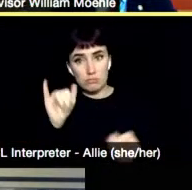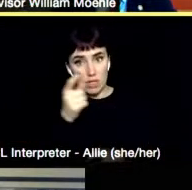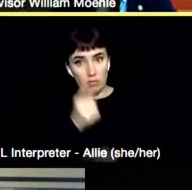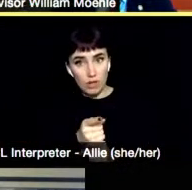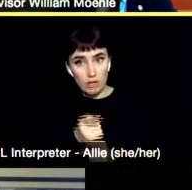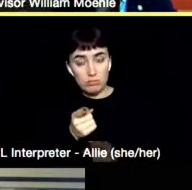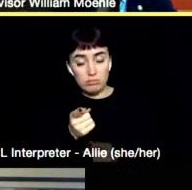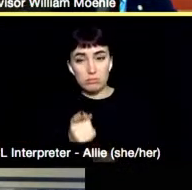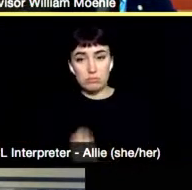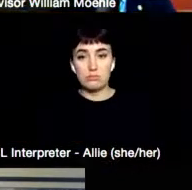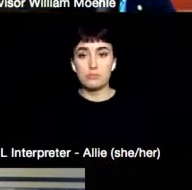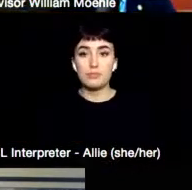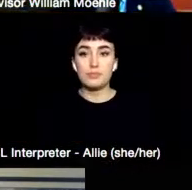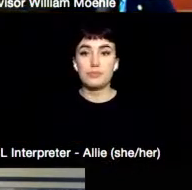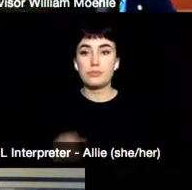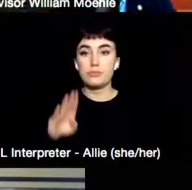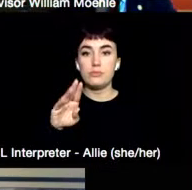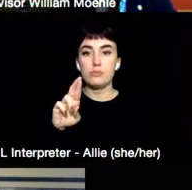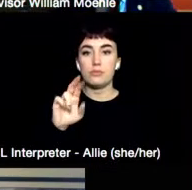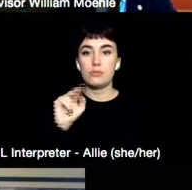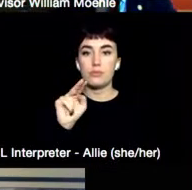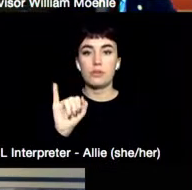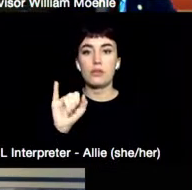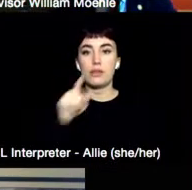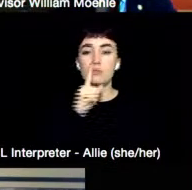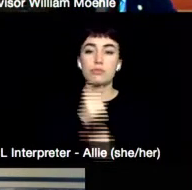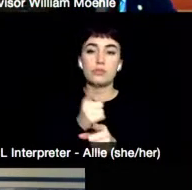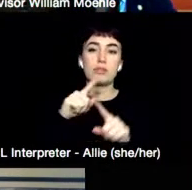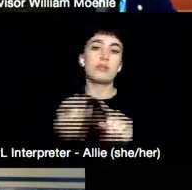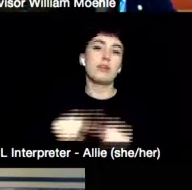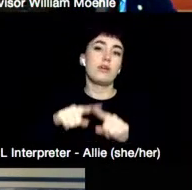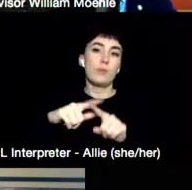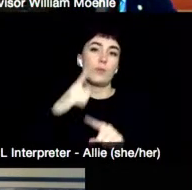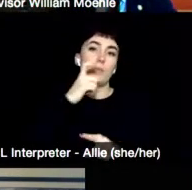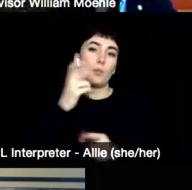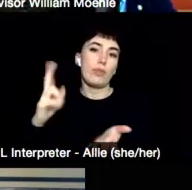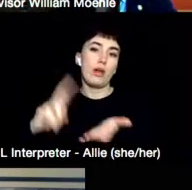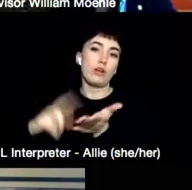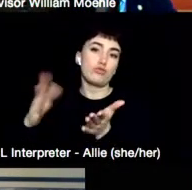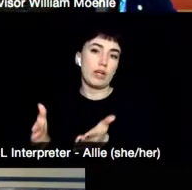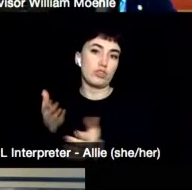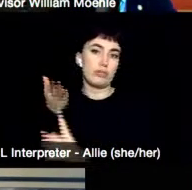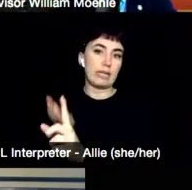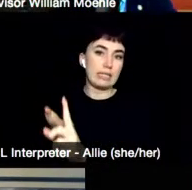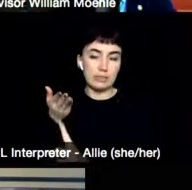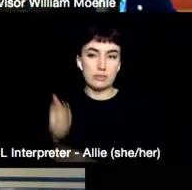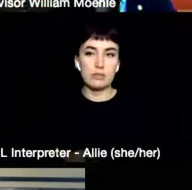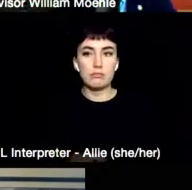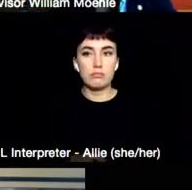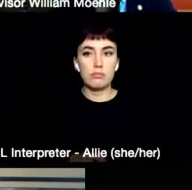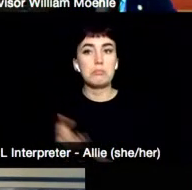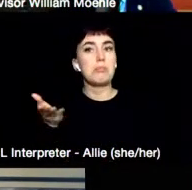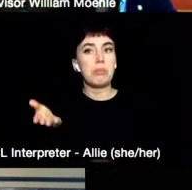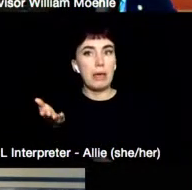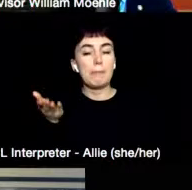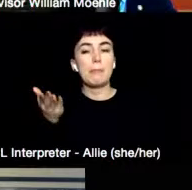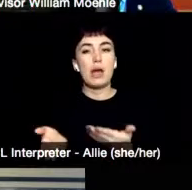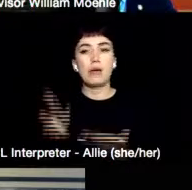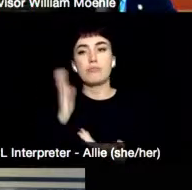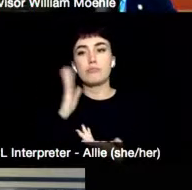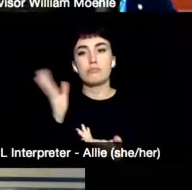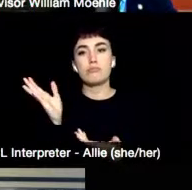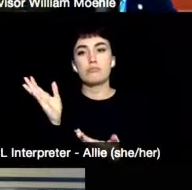correct? Yeah, that is correct. Depending on who the contractor is, they might move it